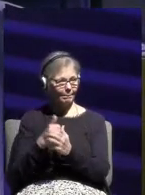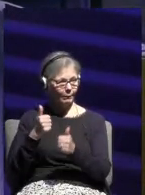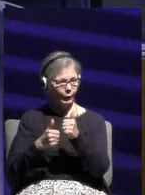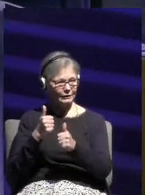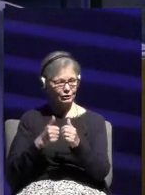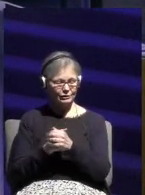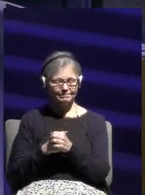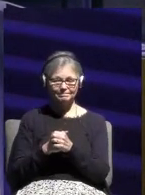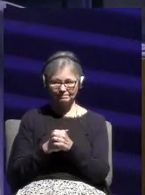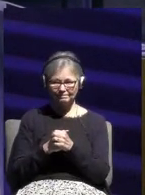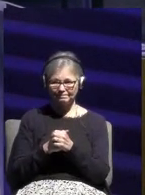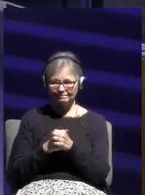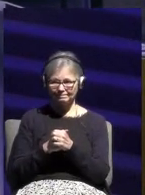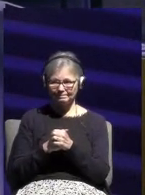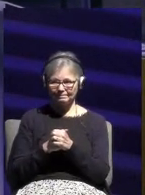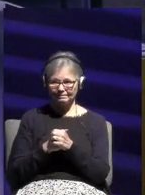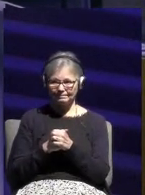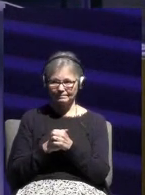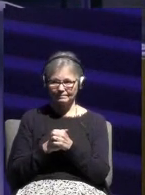now.